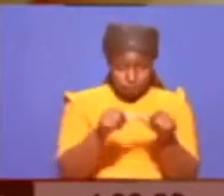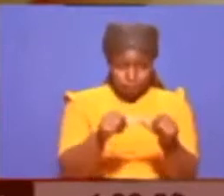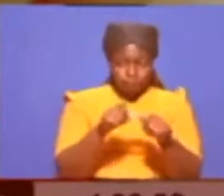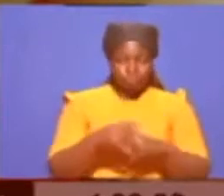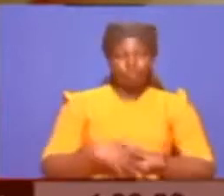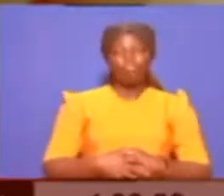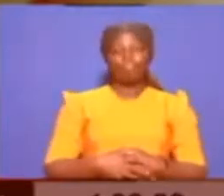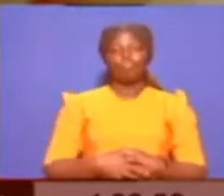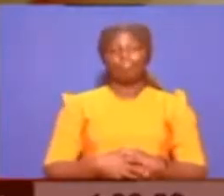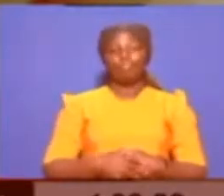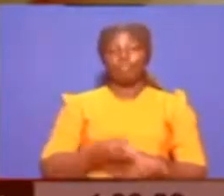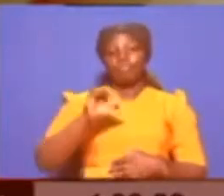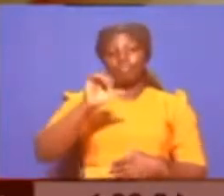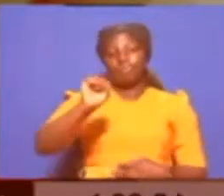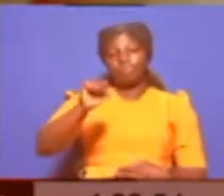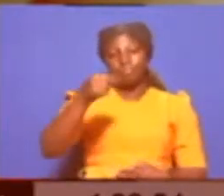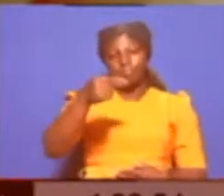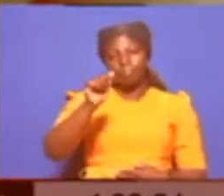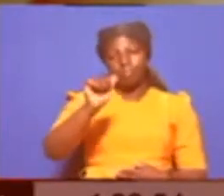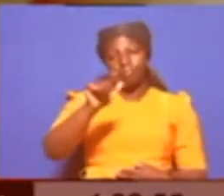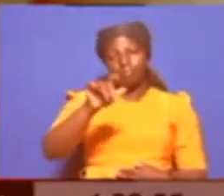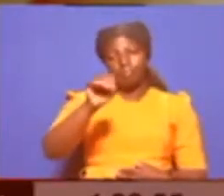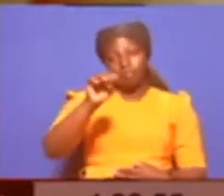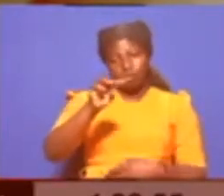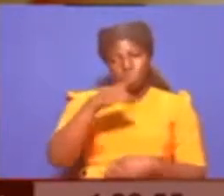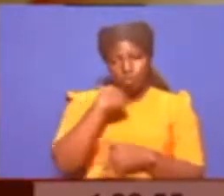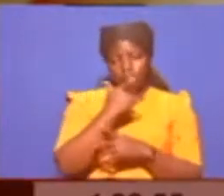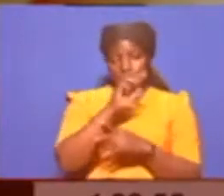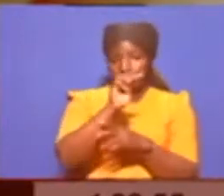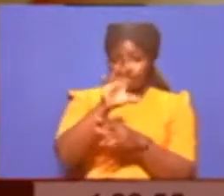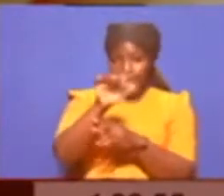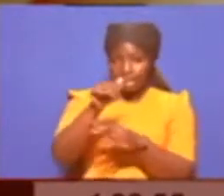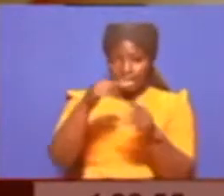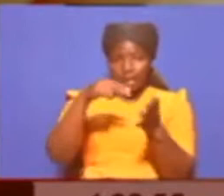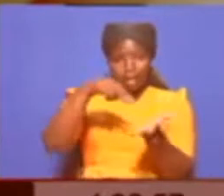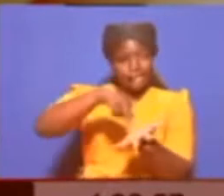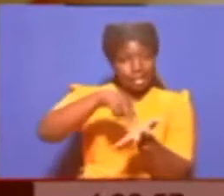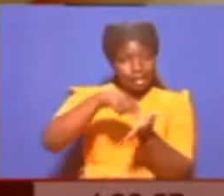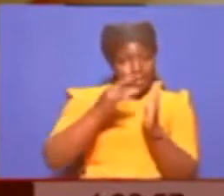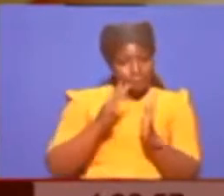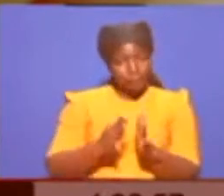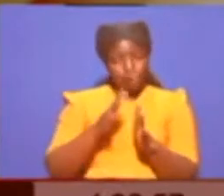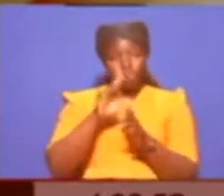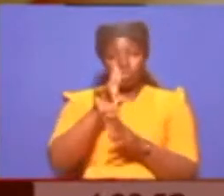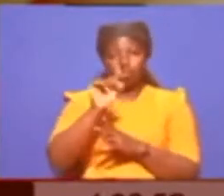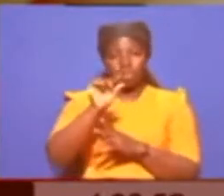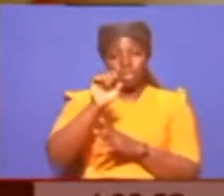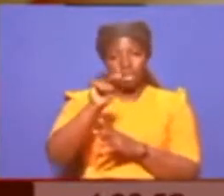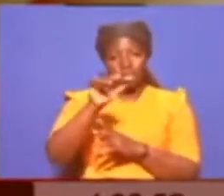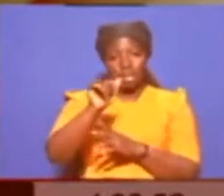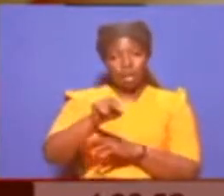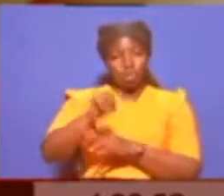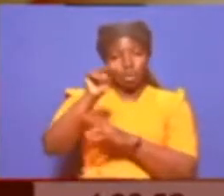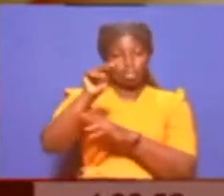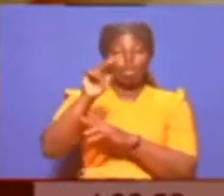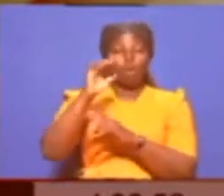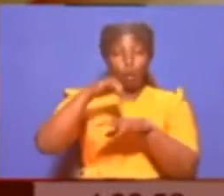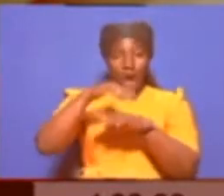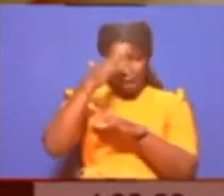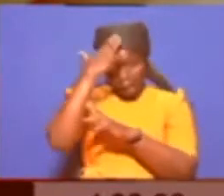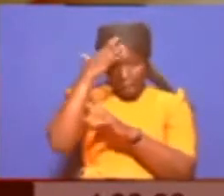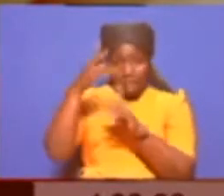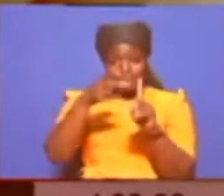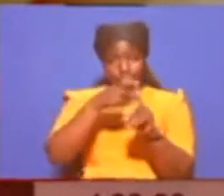Salom Ombeta, an MCA aspirant in Ugenya North, who was kidnapped on Monday in Jera and